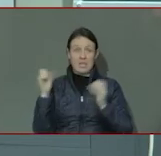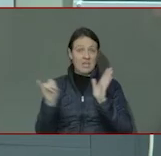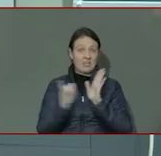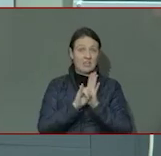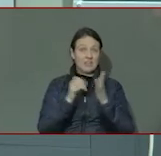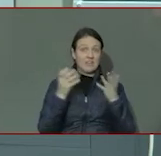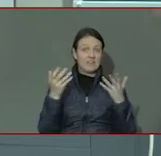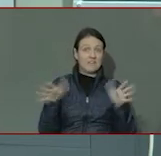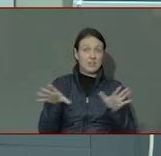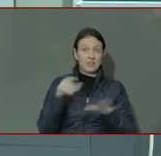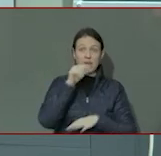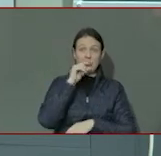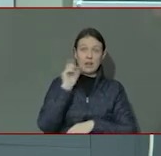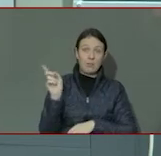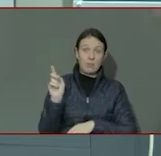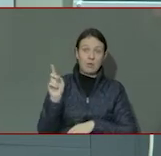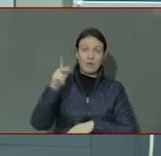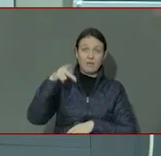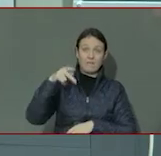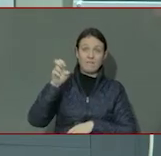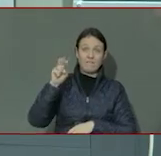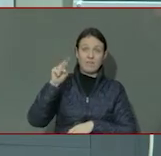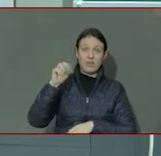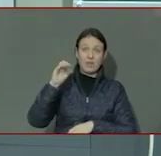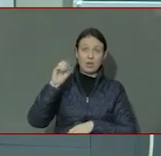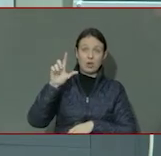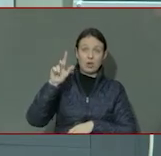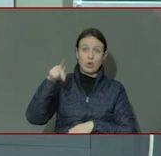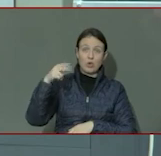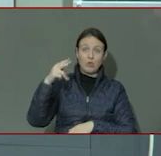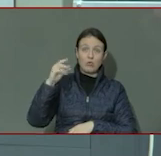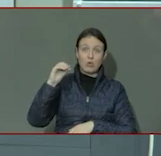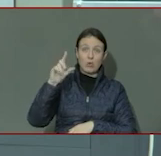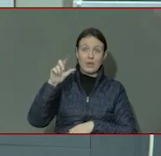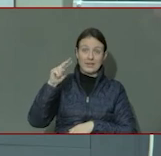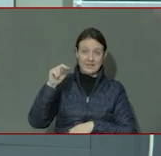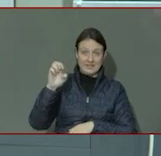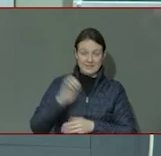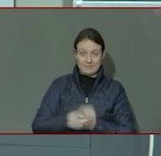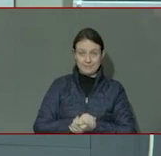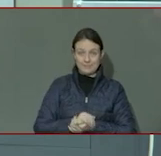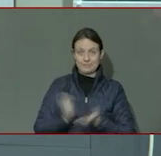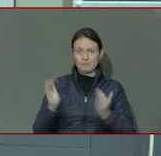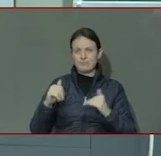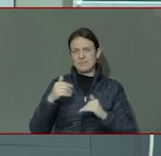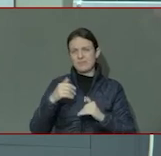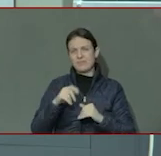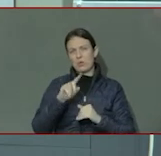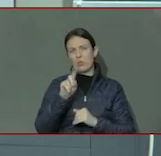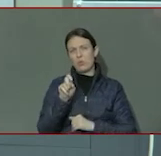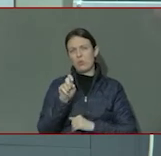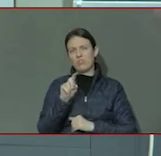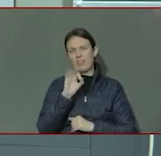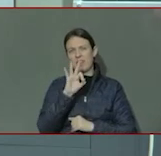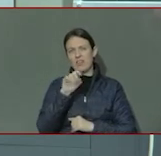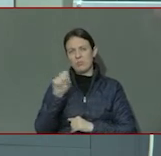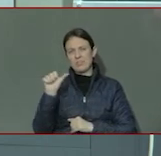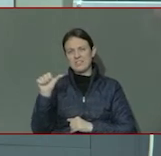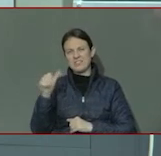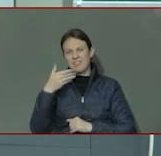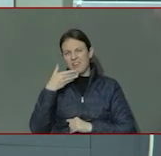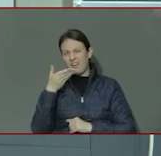identified it as phenolphthalein. Okay. Give a reason for your answer in question 3.6.